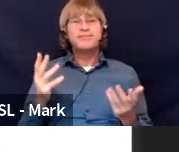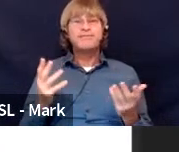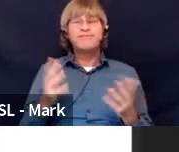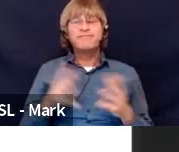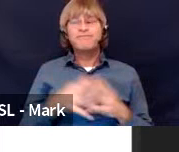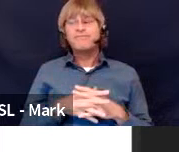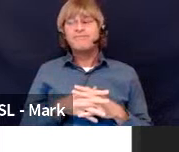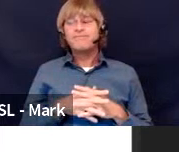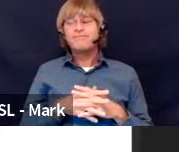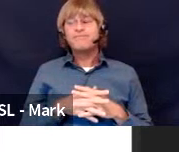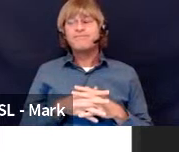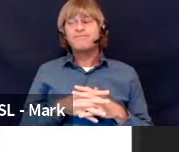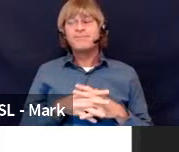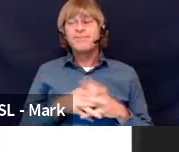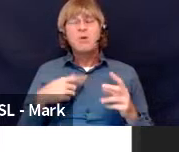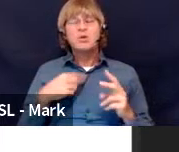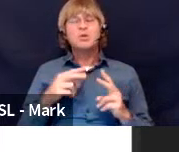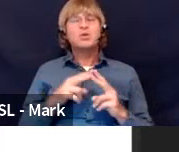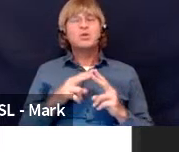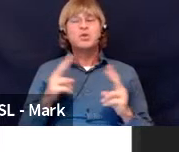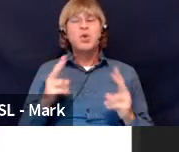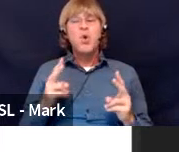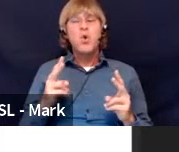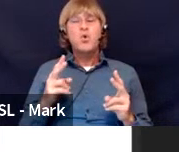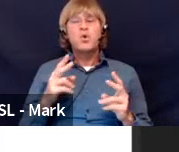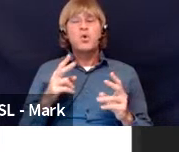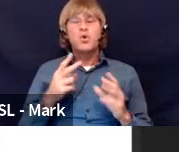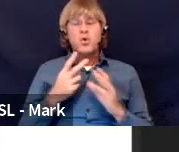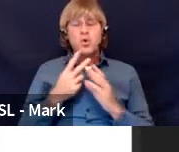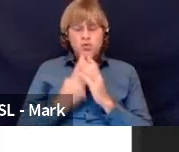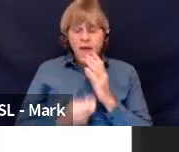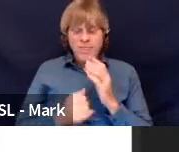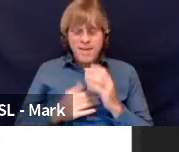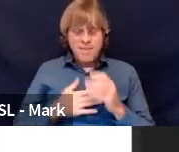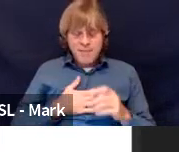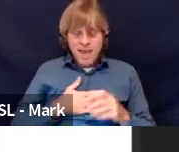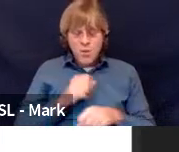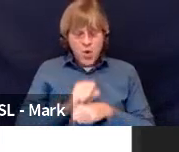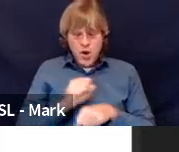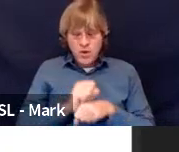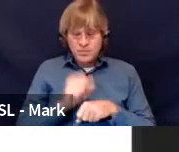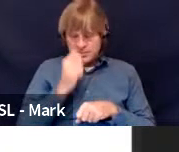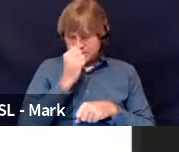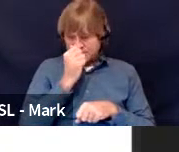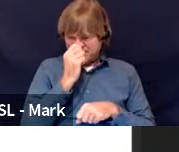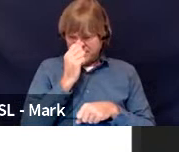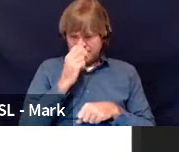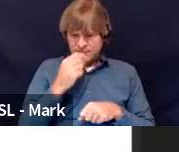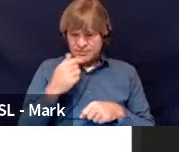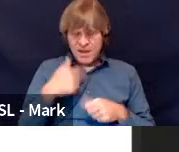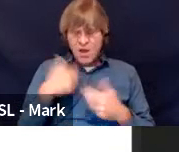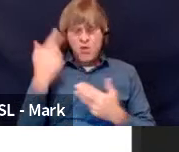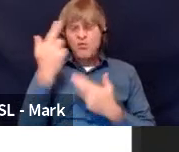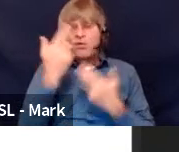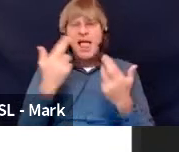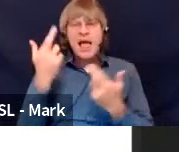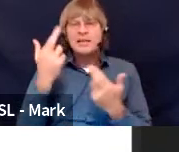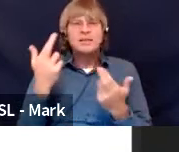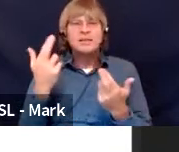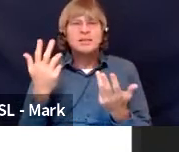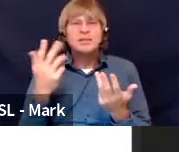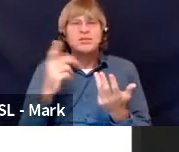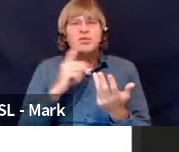um, I was so ingrained into the work that I was doing, I didn't realize just